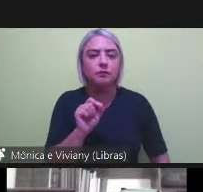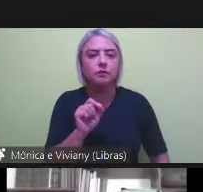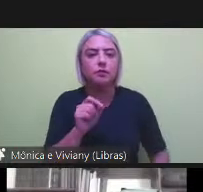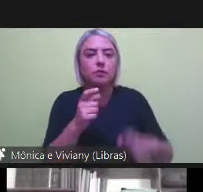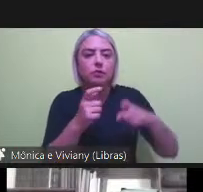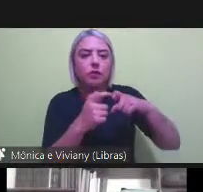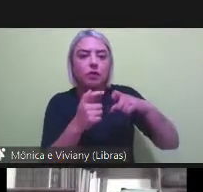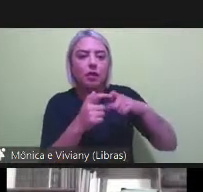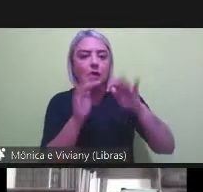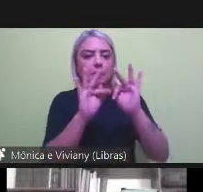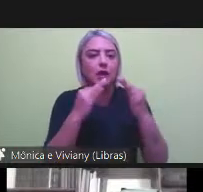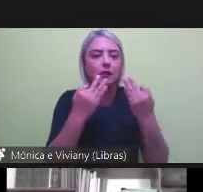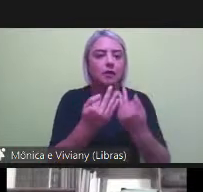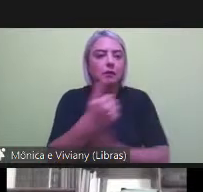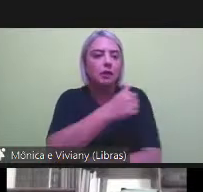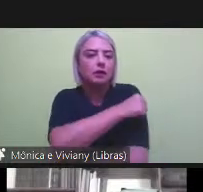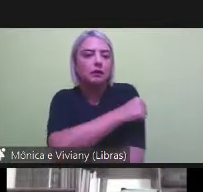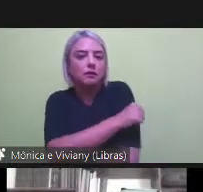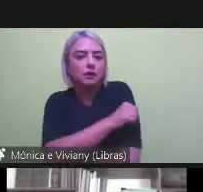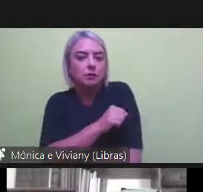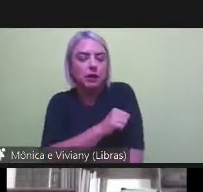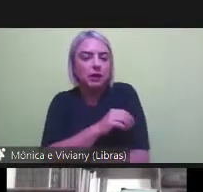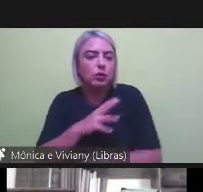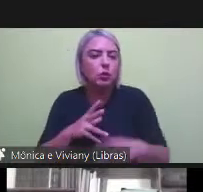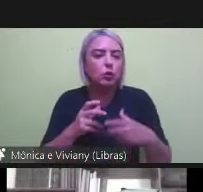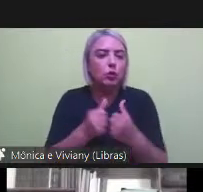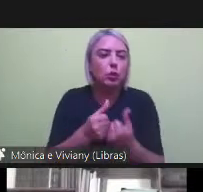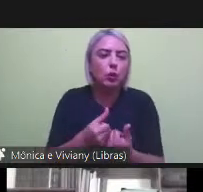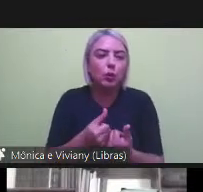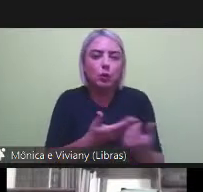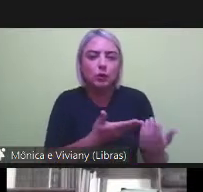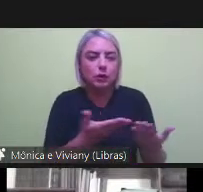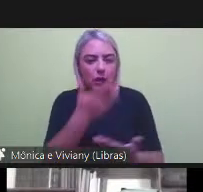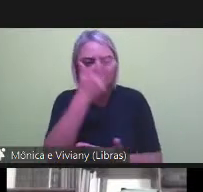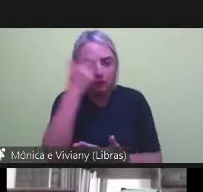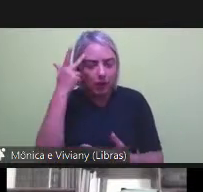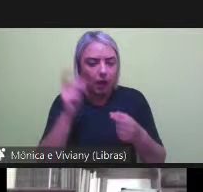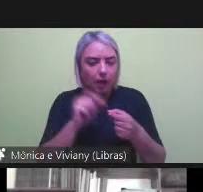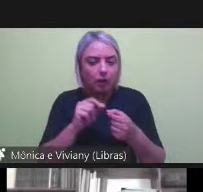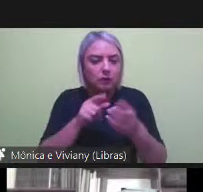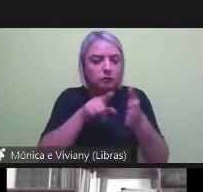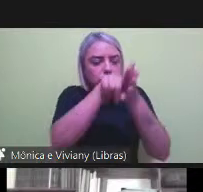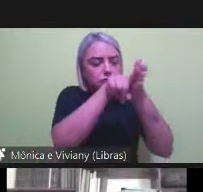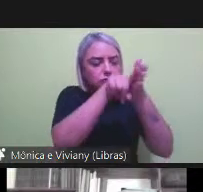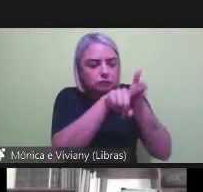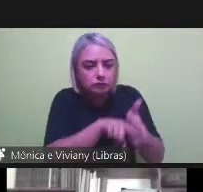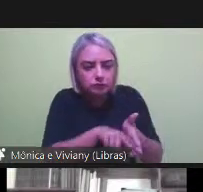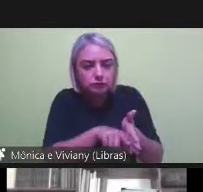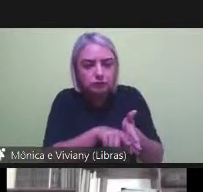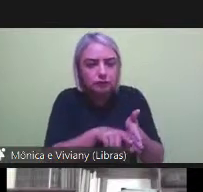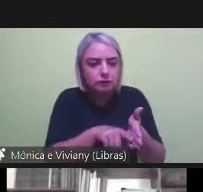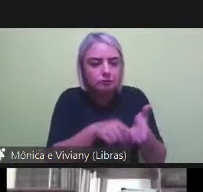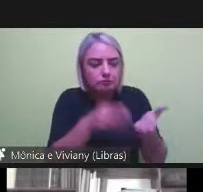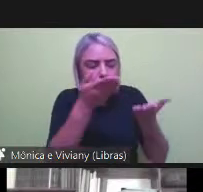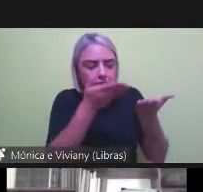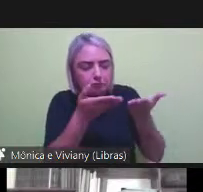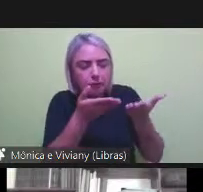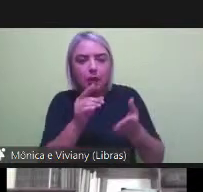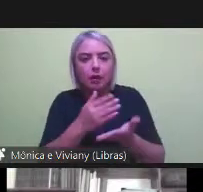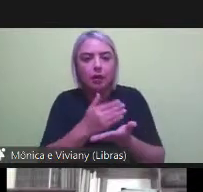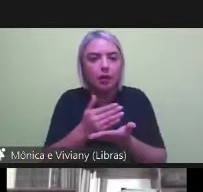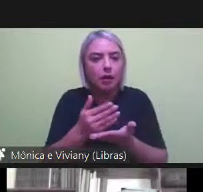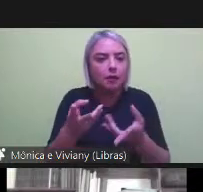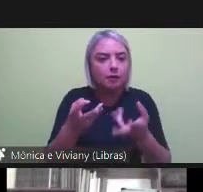family doctor, nurses, pediatrician, and from the medical appointment, they detected